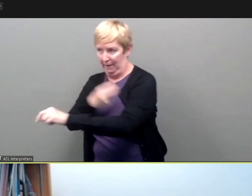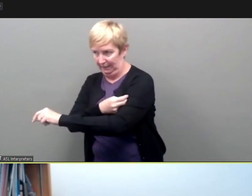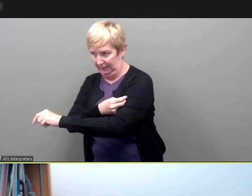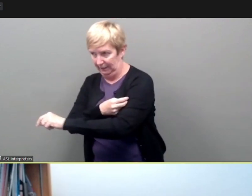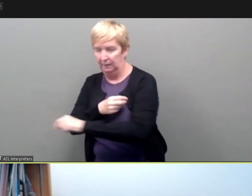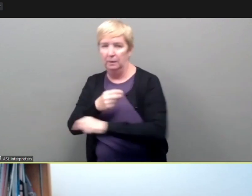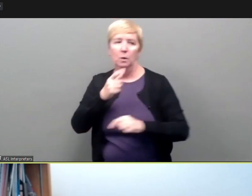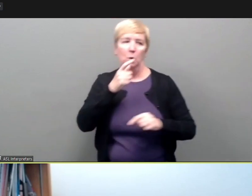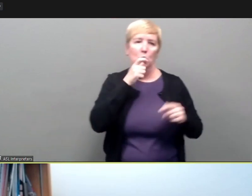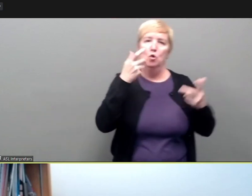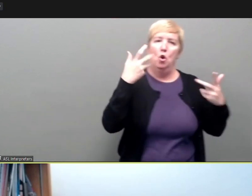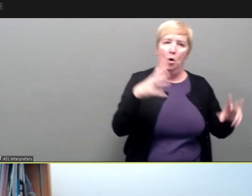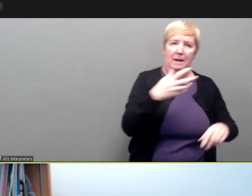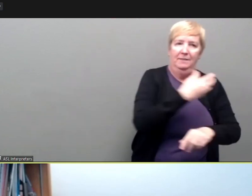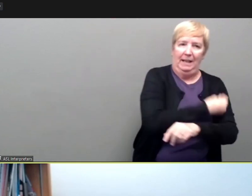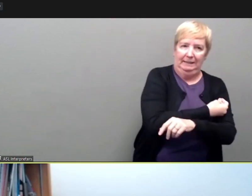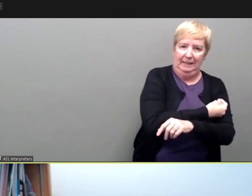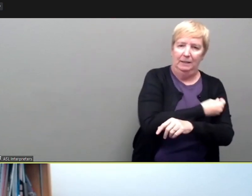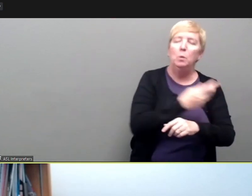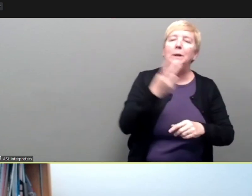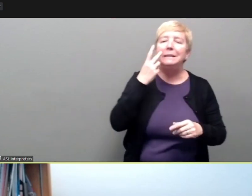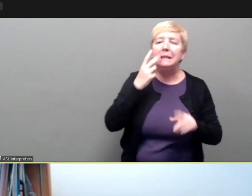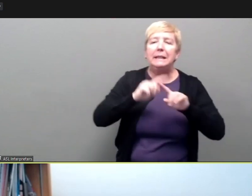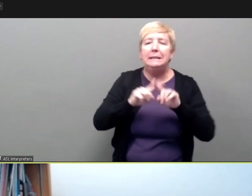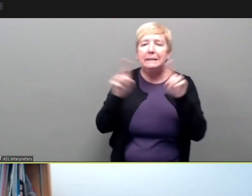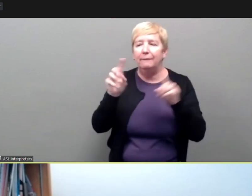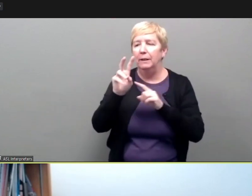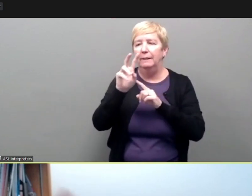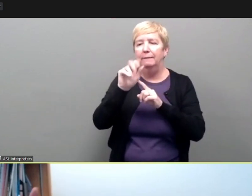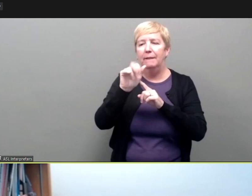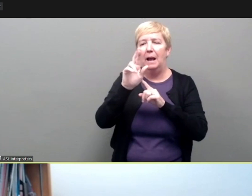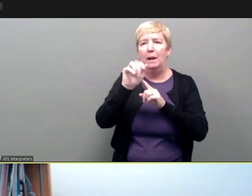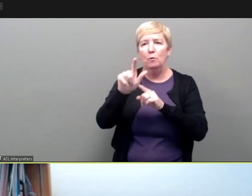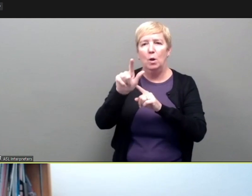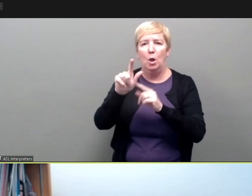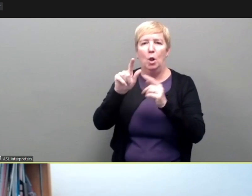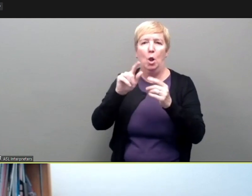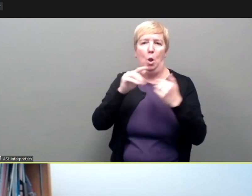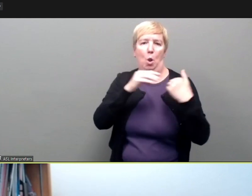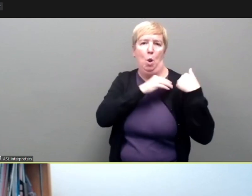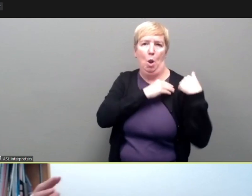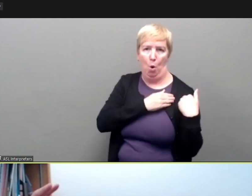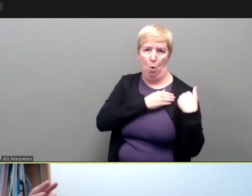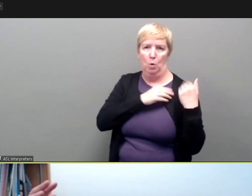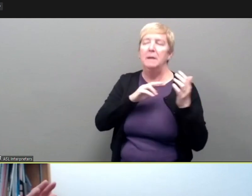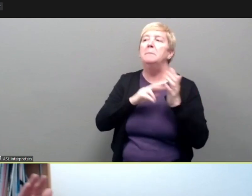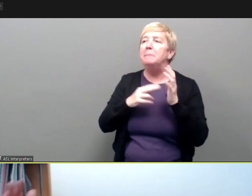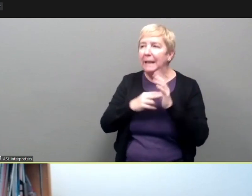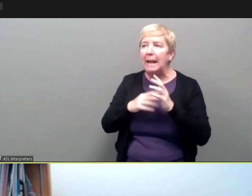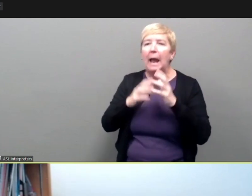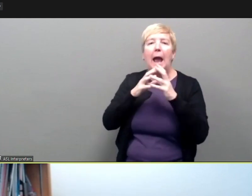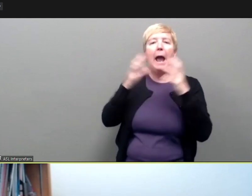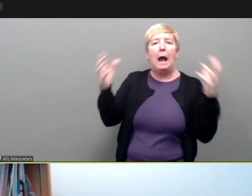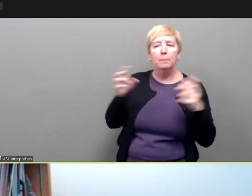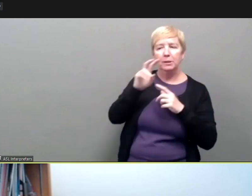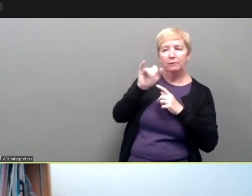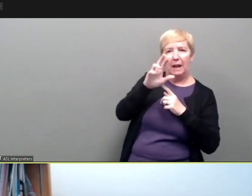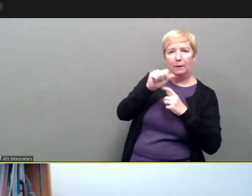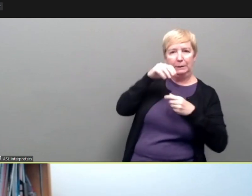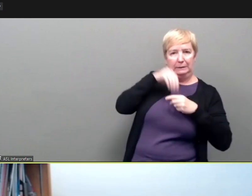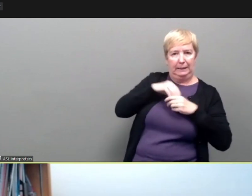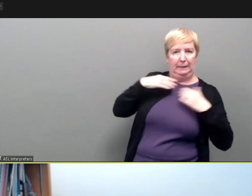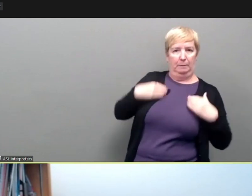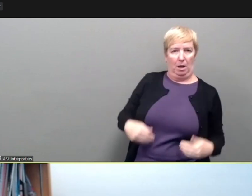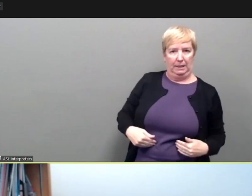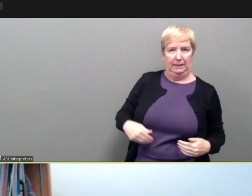that viral load and the dynamics of how quickly you may have a high level of viremia, and then how quickly